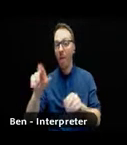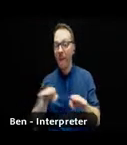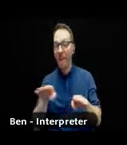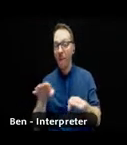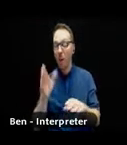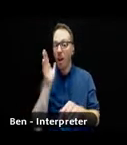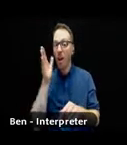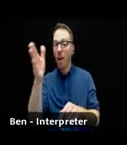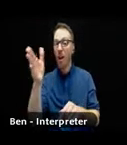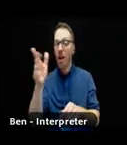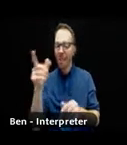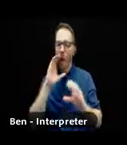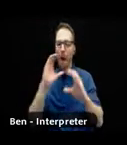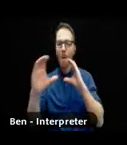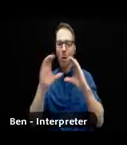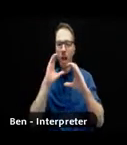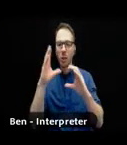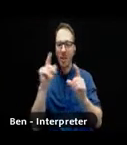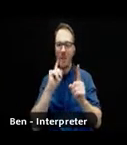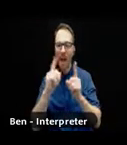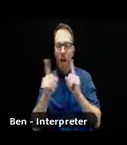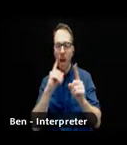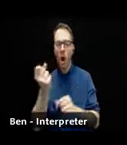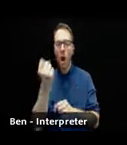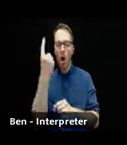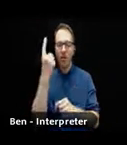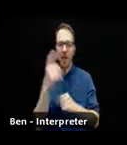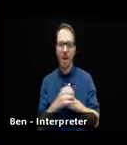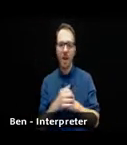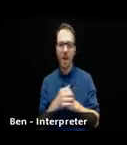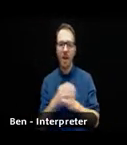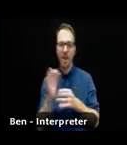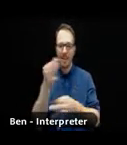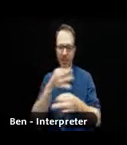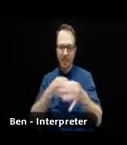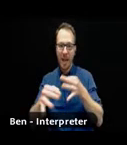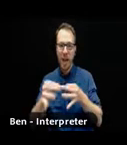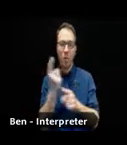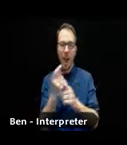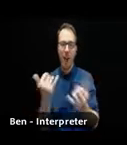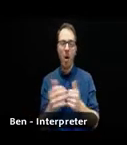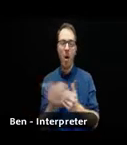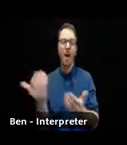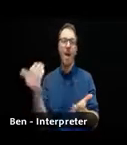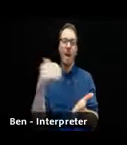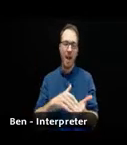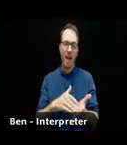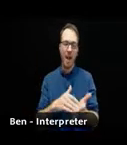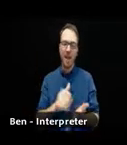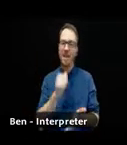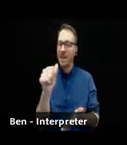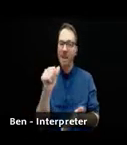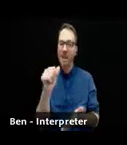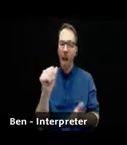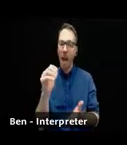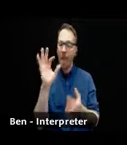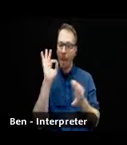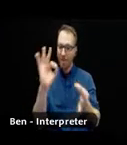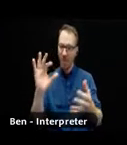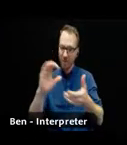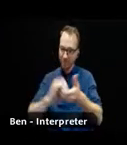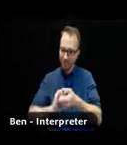have communication and dialogue and understanding instead right now. Again, not the marriage I would want. That is not the